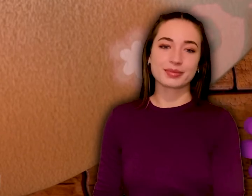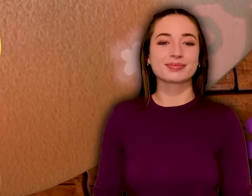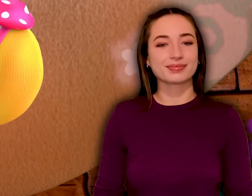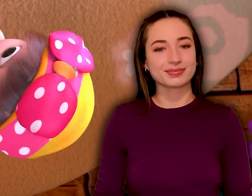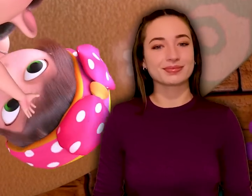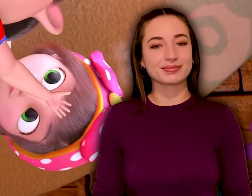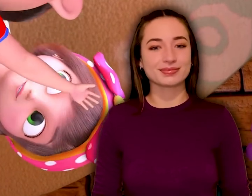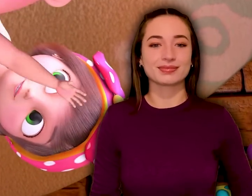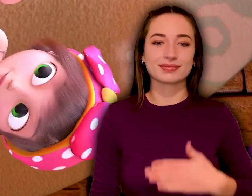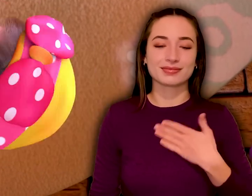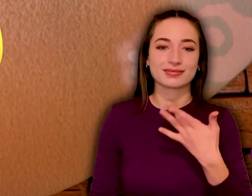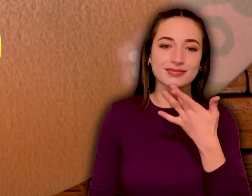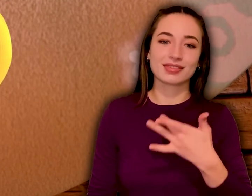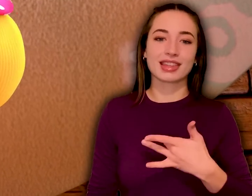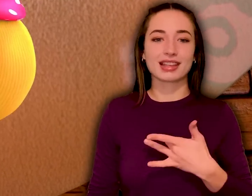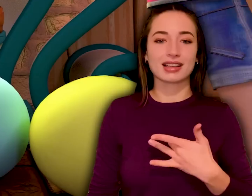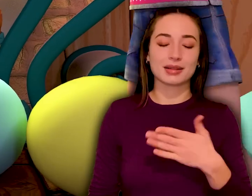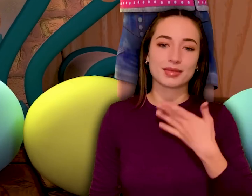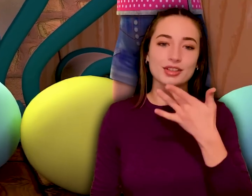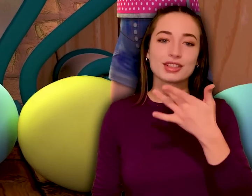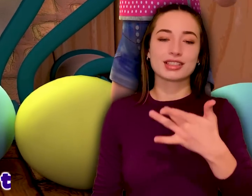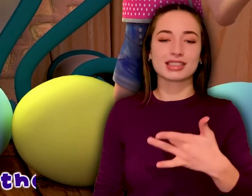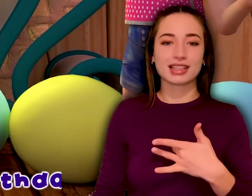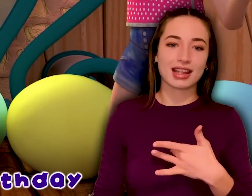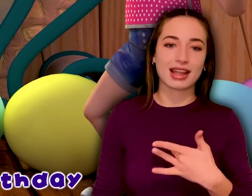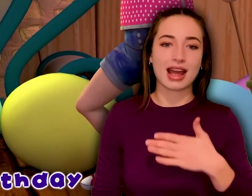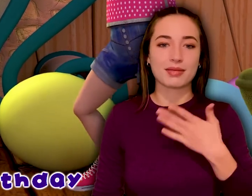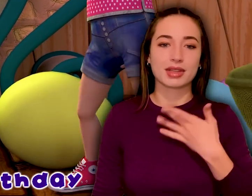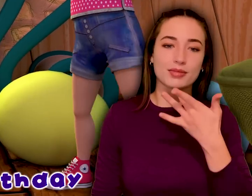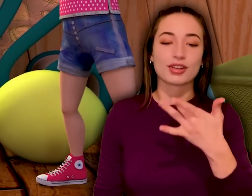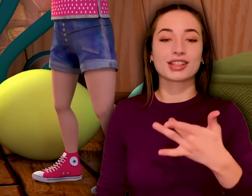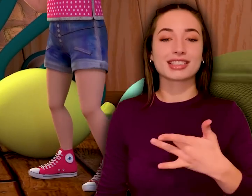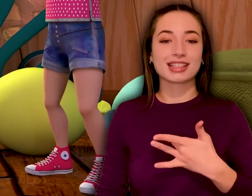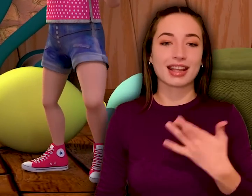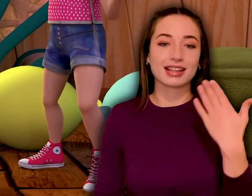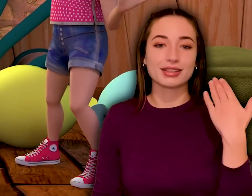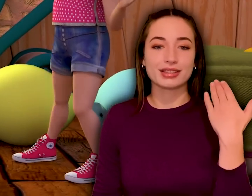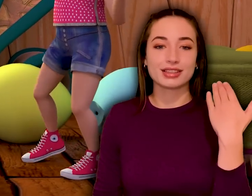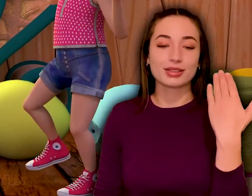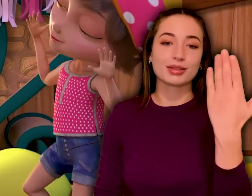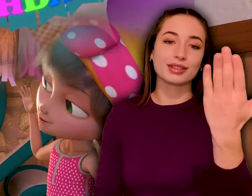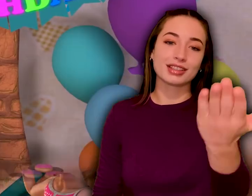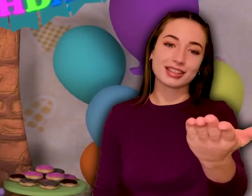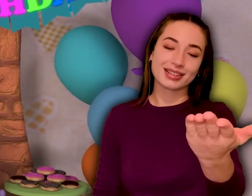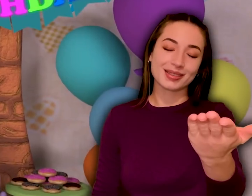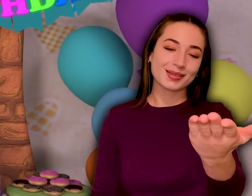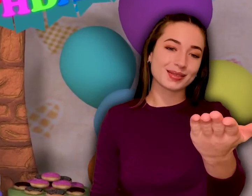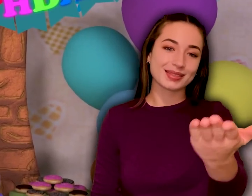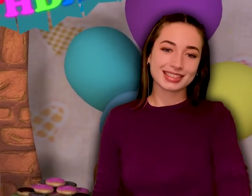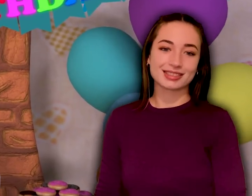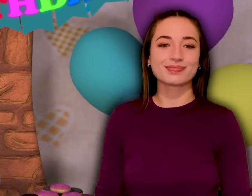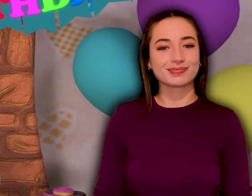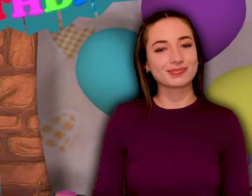you happy birthday happy birthday birthday happy birthday to